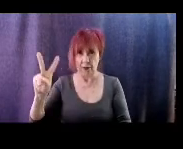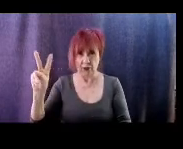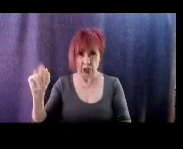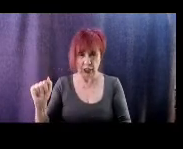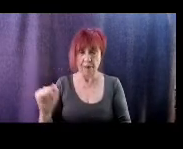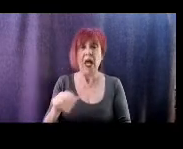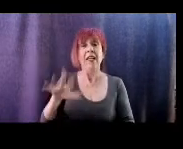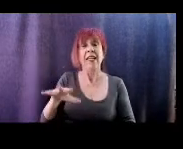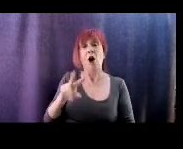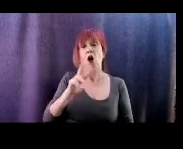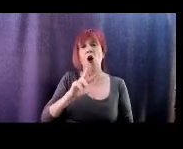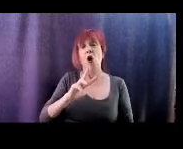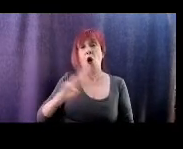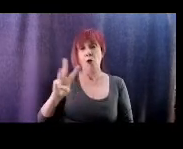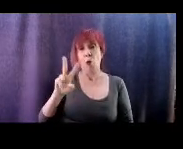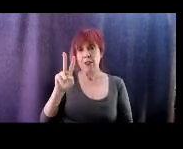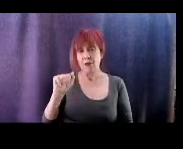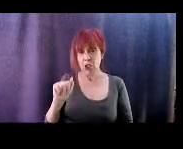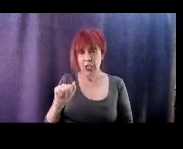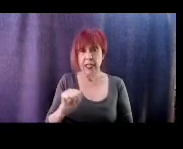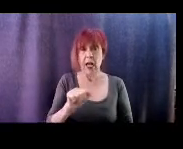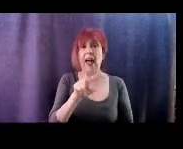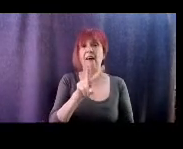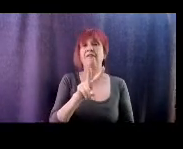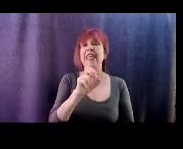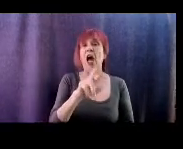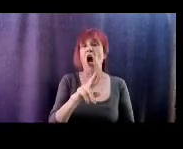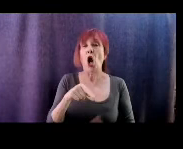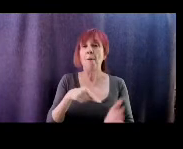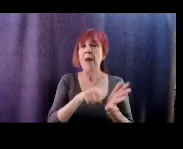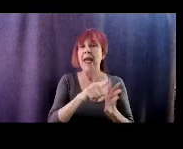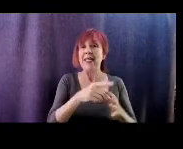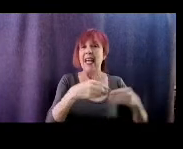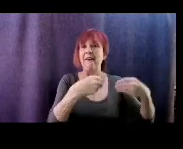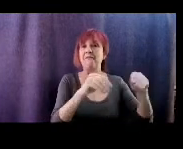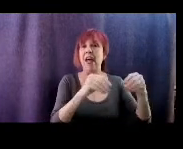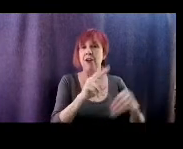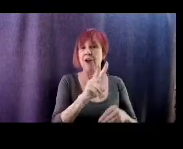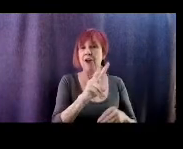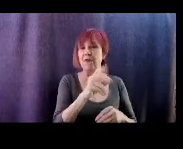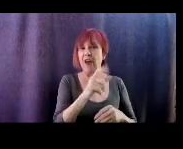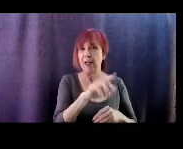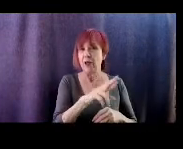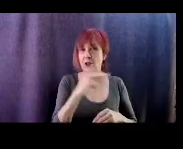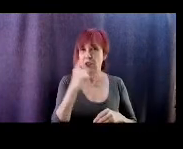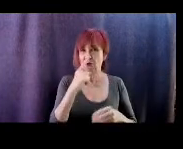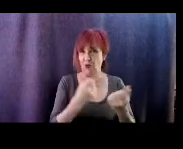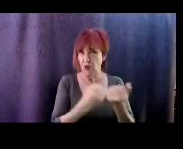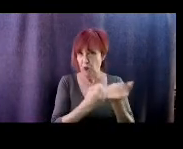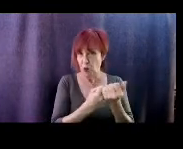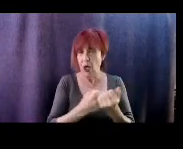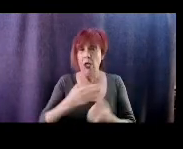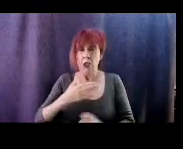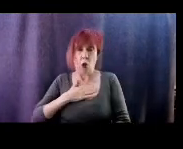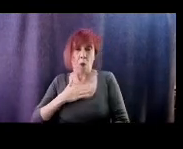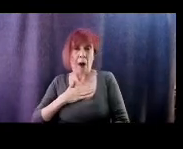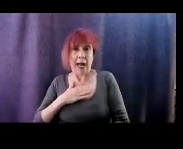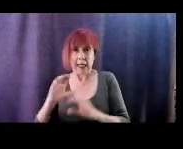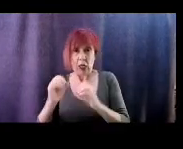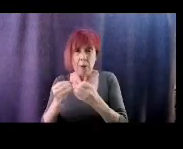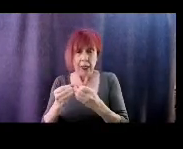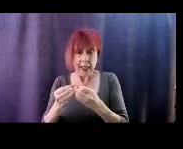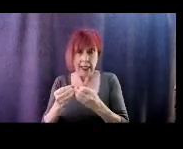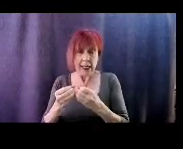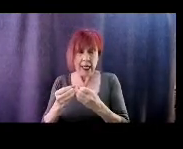VR pays vendors to do things like support employment, life skills, things like that. So since my company was a vendor, I